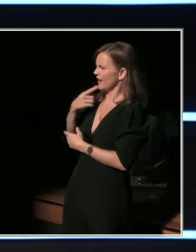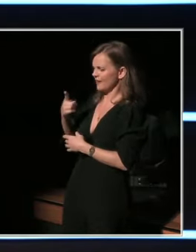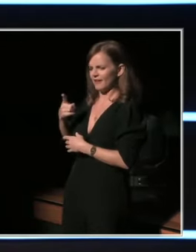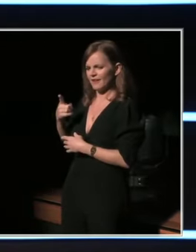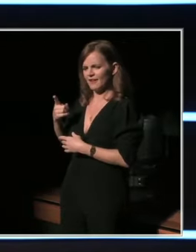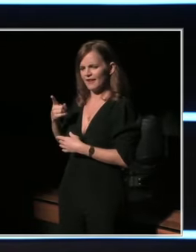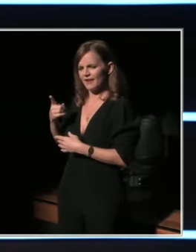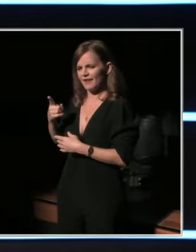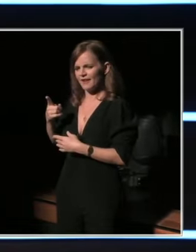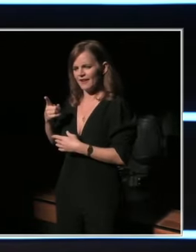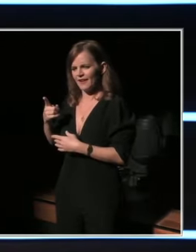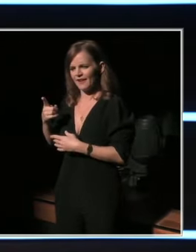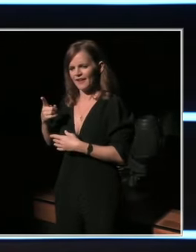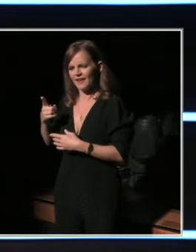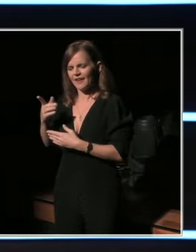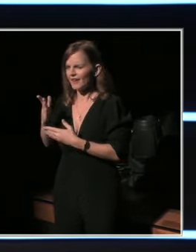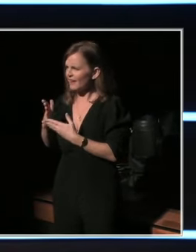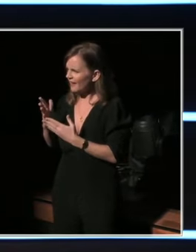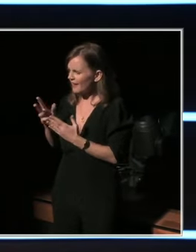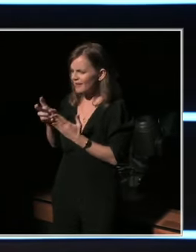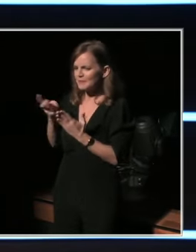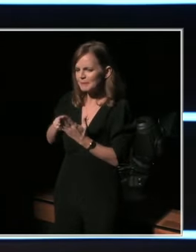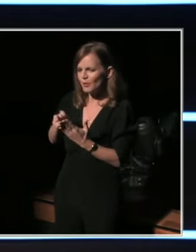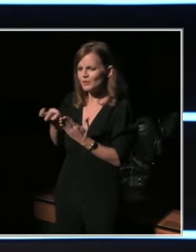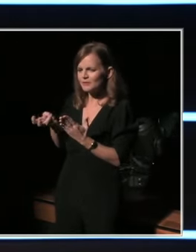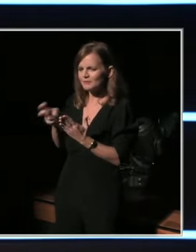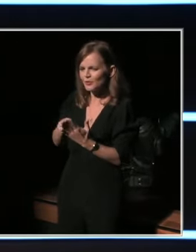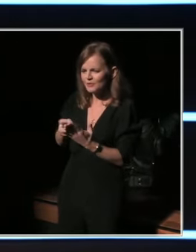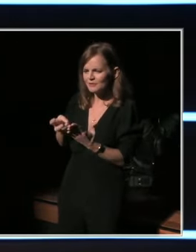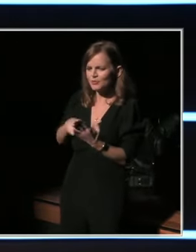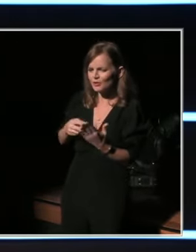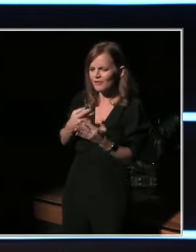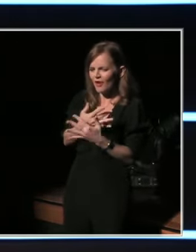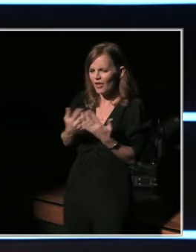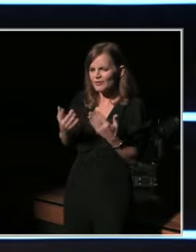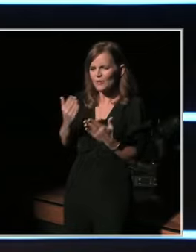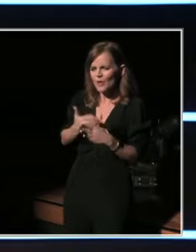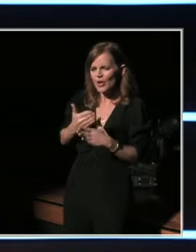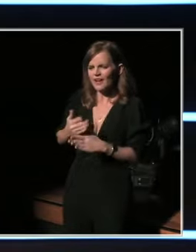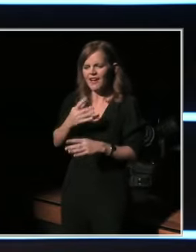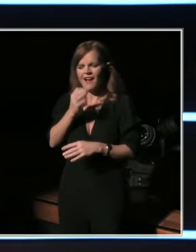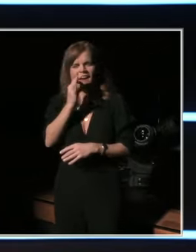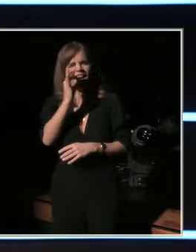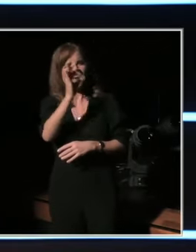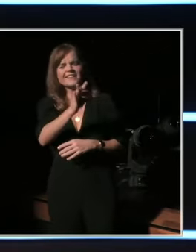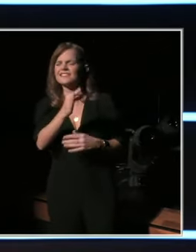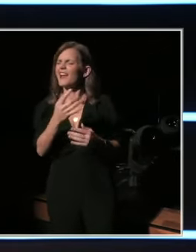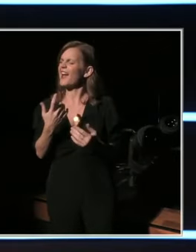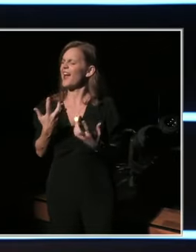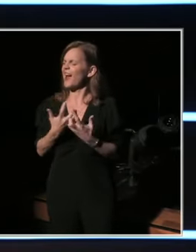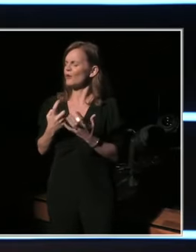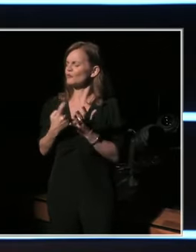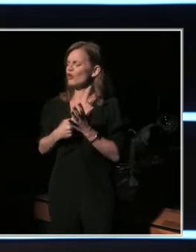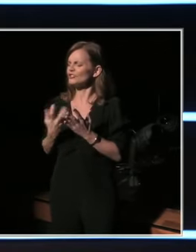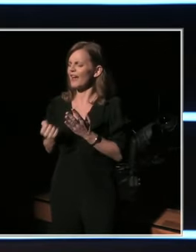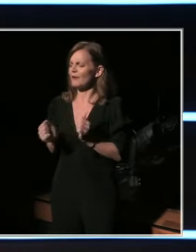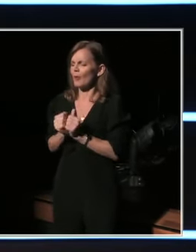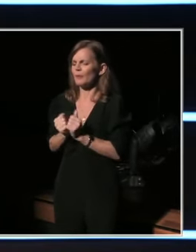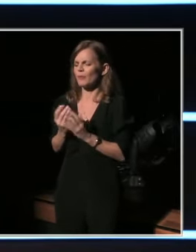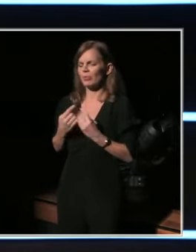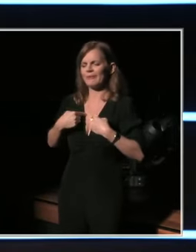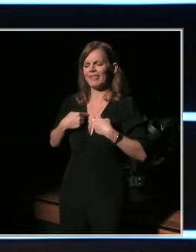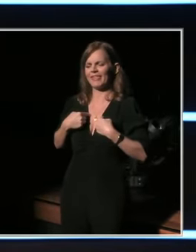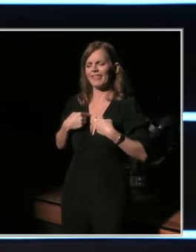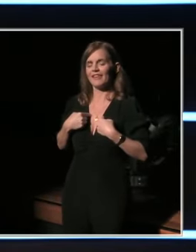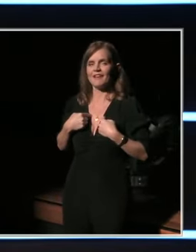diary. Again, and again, and again. So after he'd gone, I asked, how come Roger's in the diary? And it